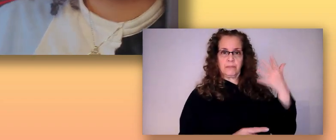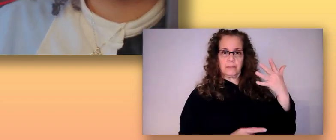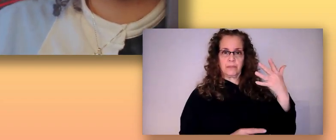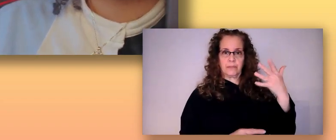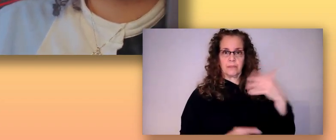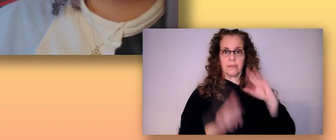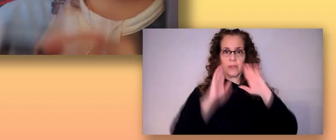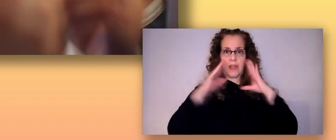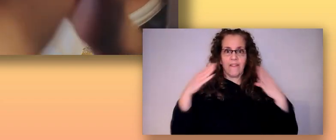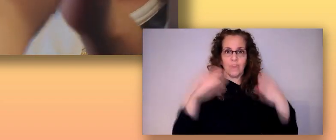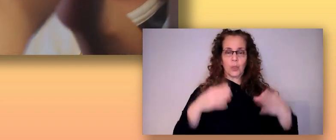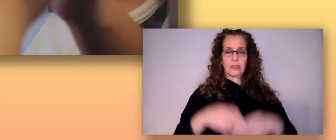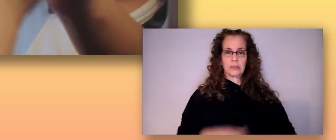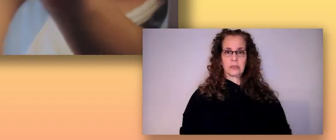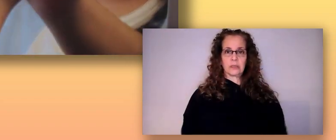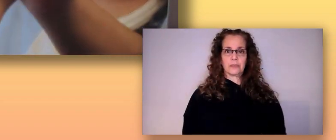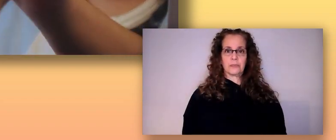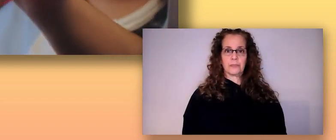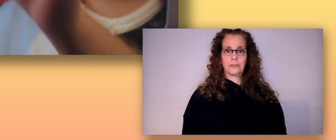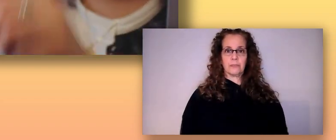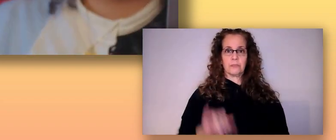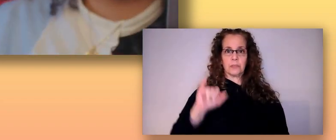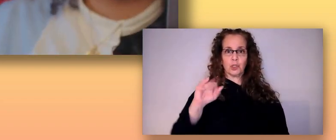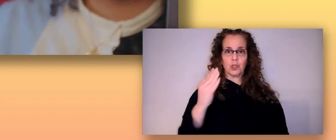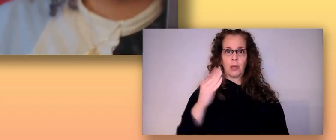Focus. A steady job.